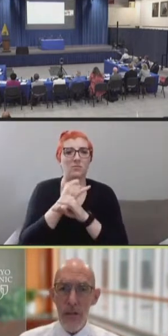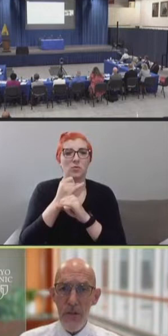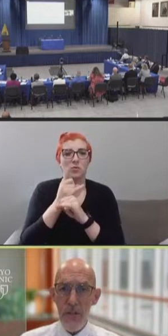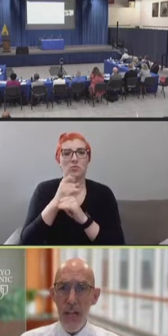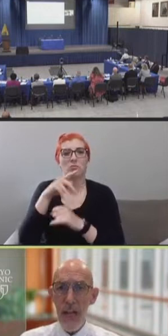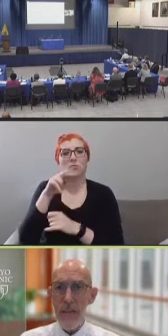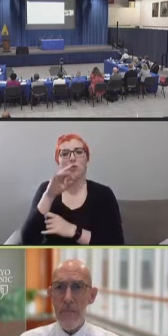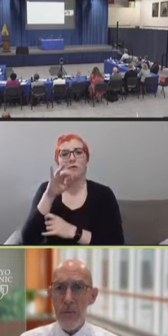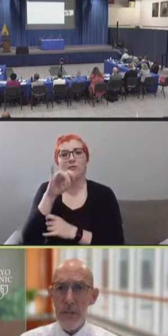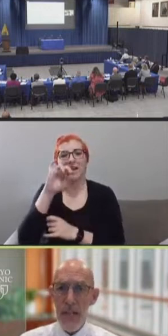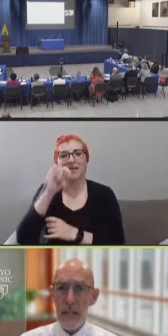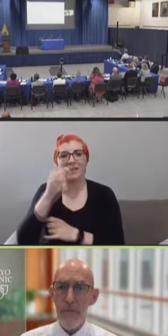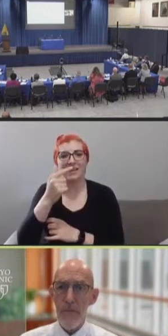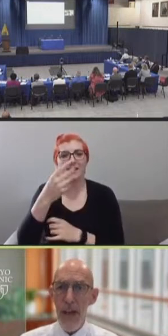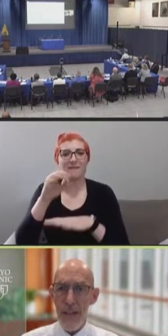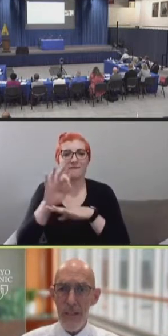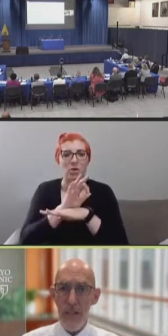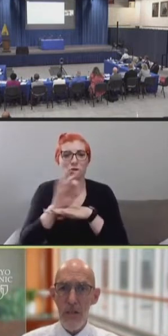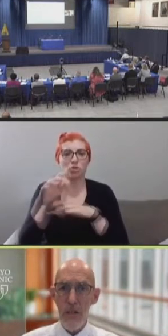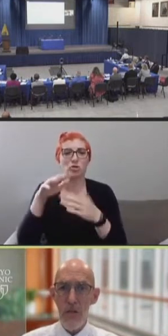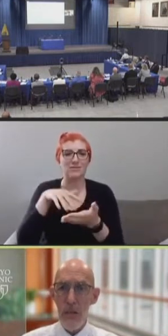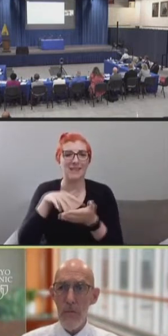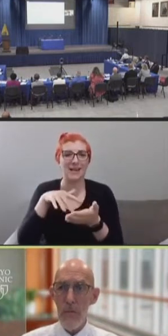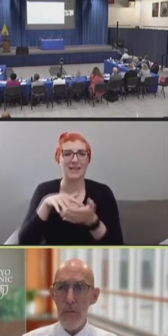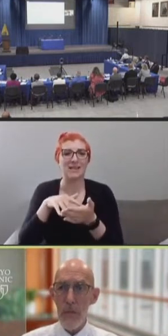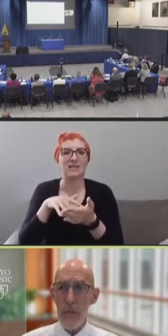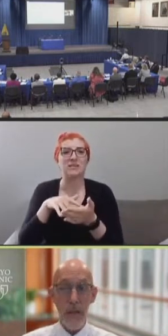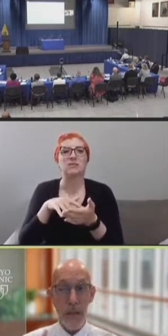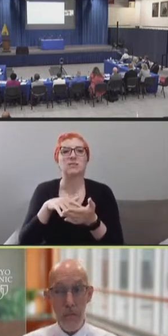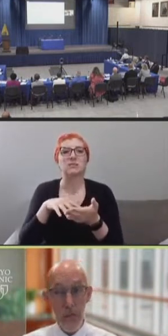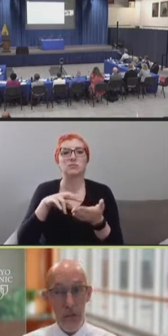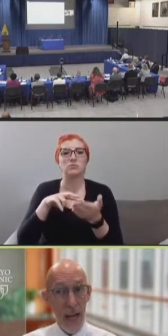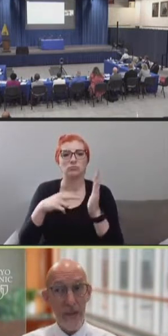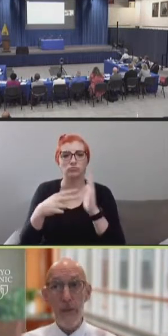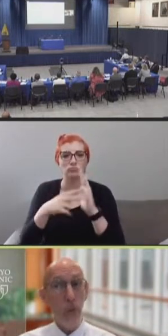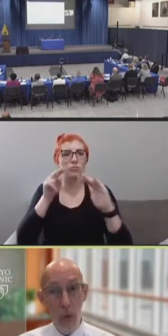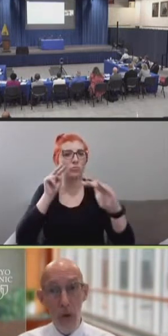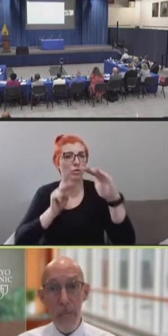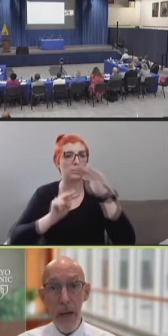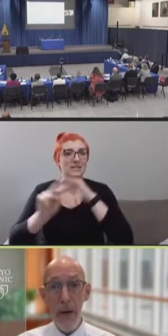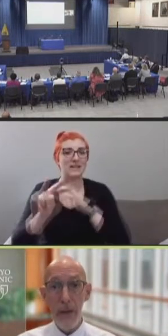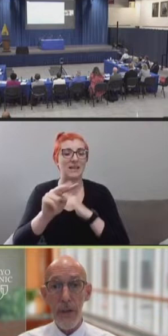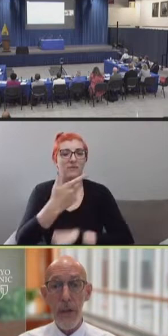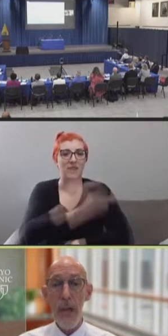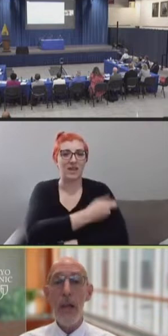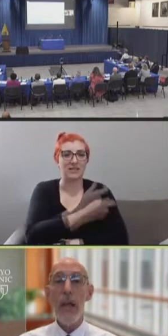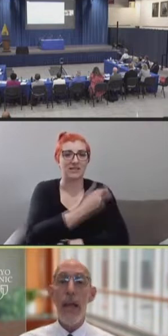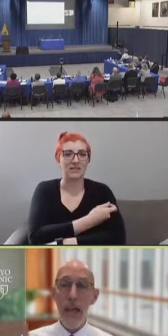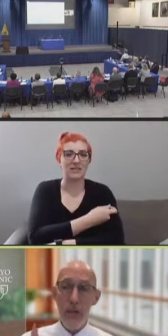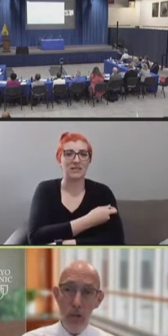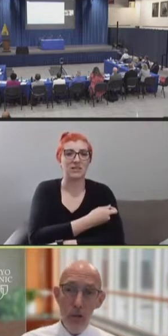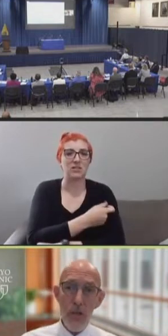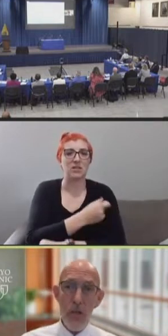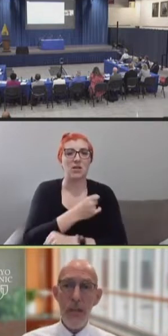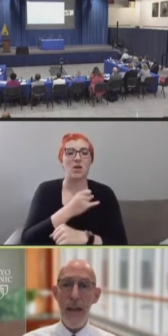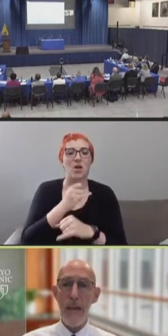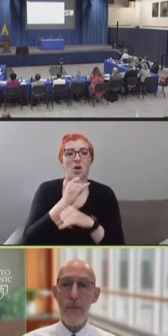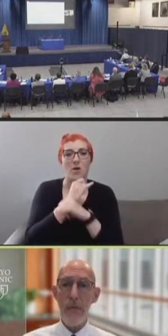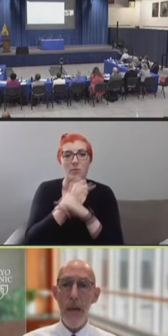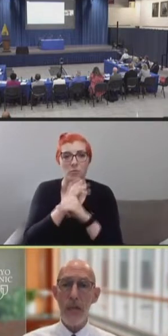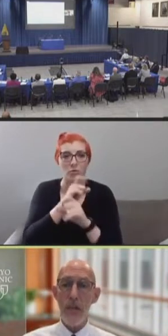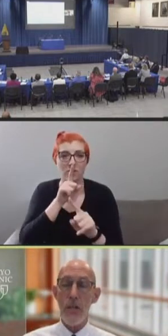to understand and predict vaccine-induced immune responses, protective or aberrant, and uses